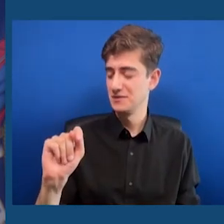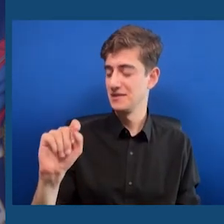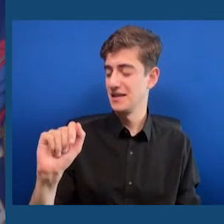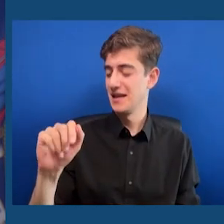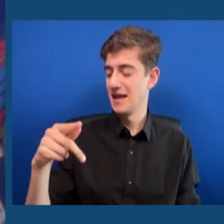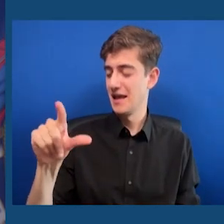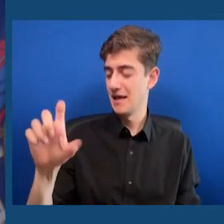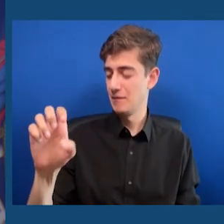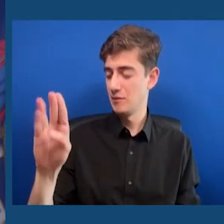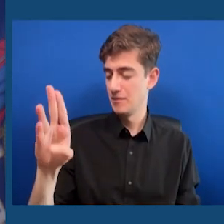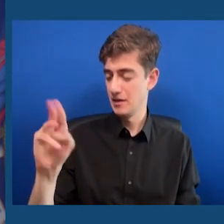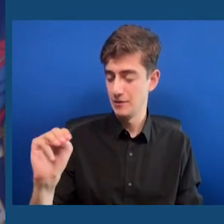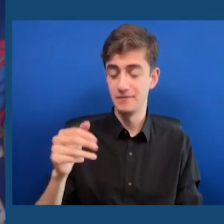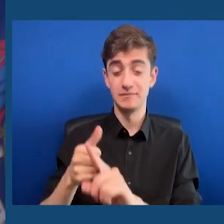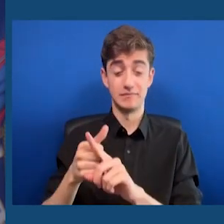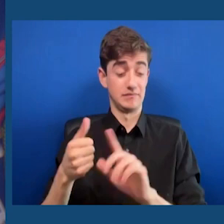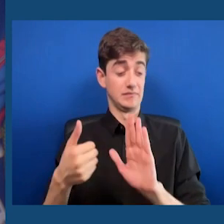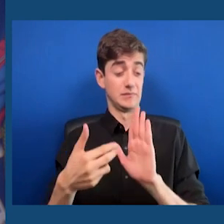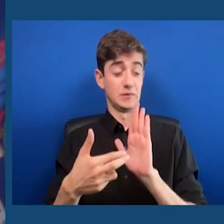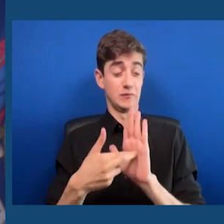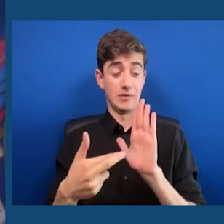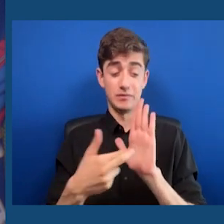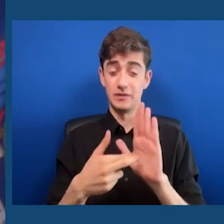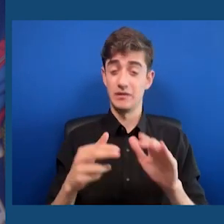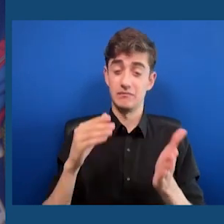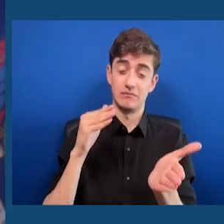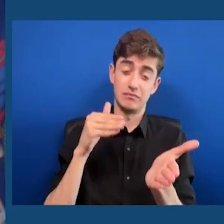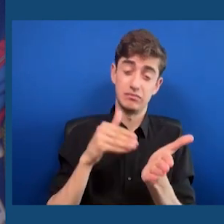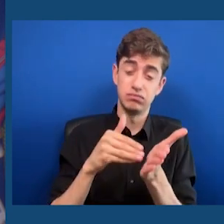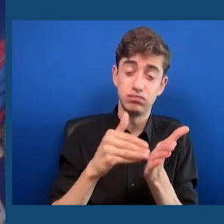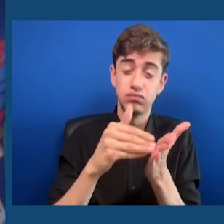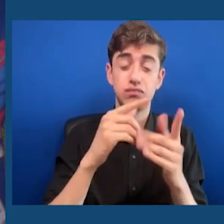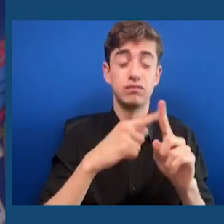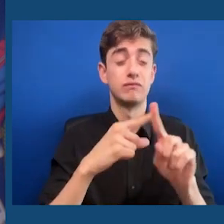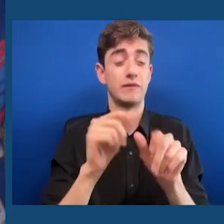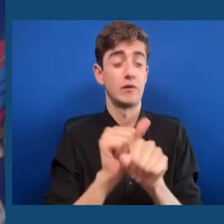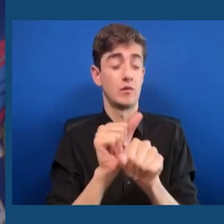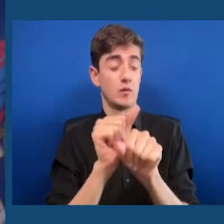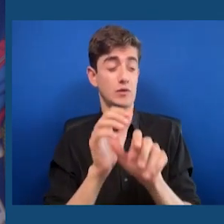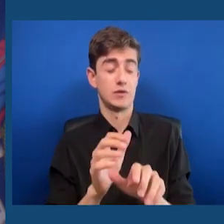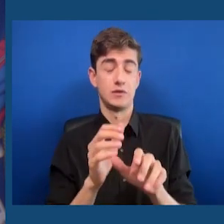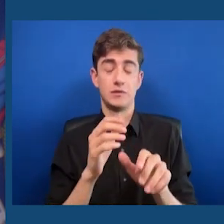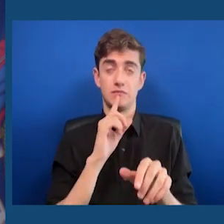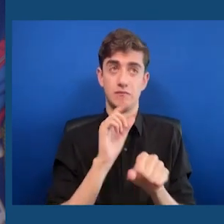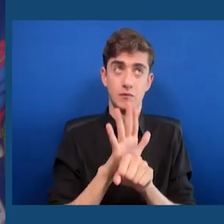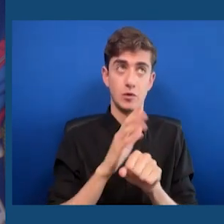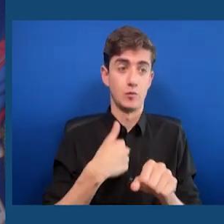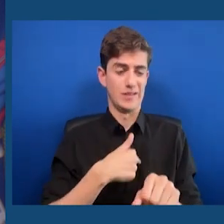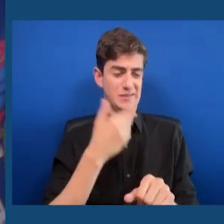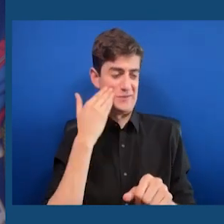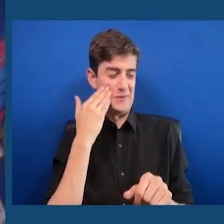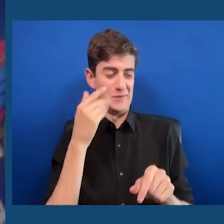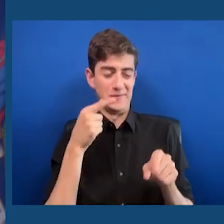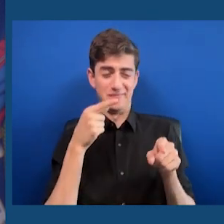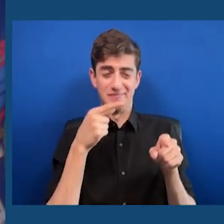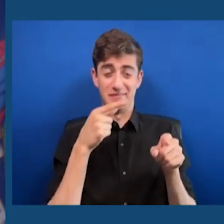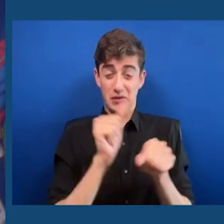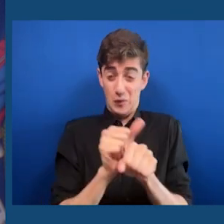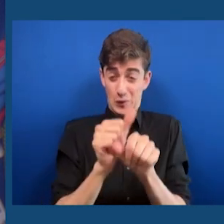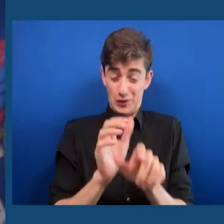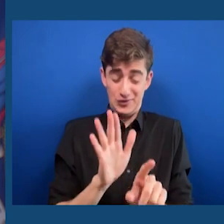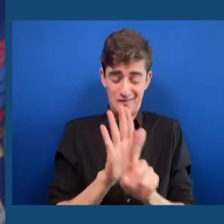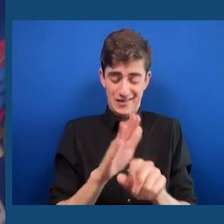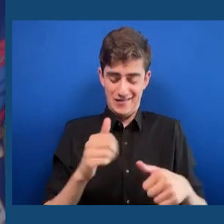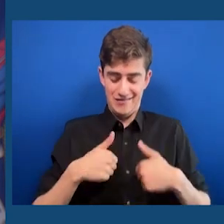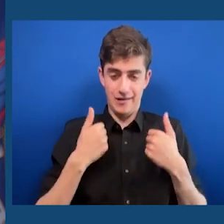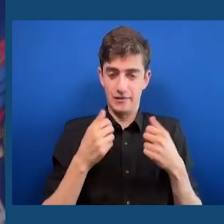finally grateful that we know that their lives matter and have value. So thank you, Stuart, for everything you've done on behalf of the workers. And Melissa O'Connor, the